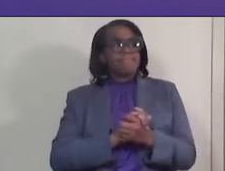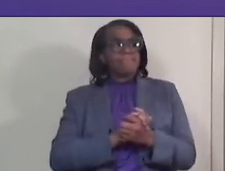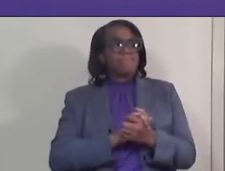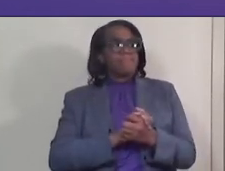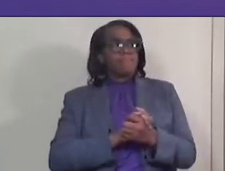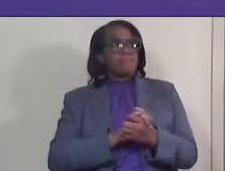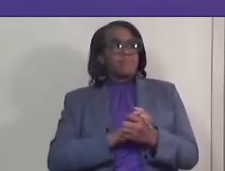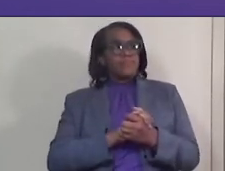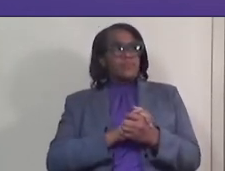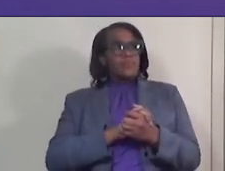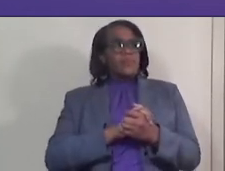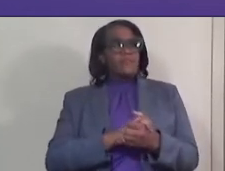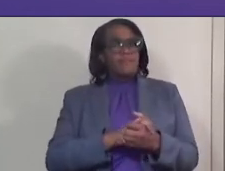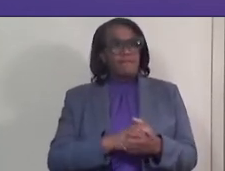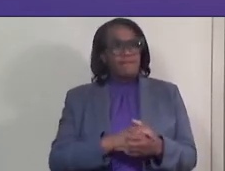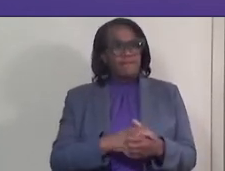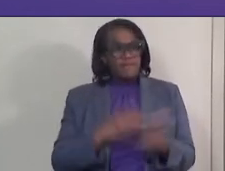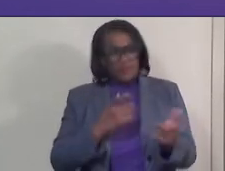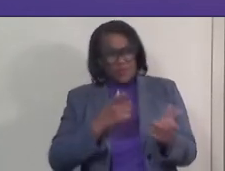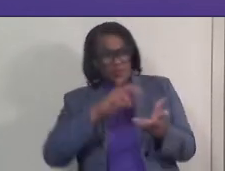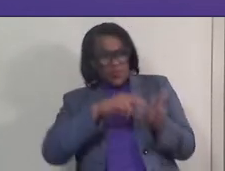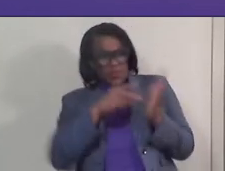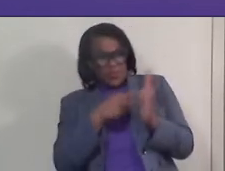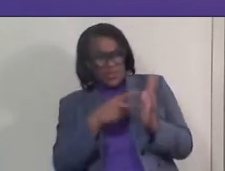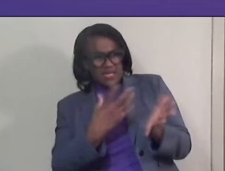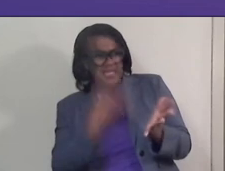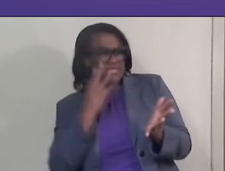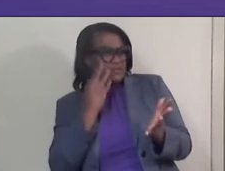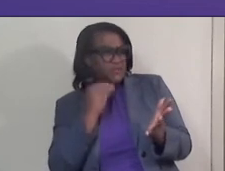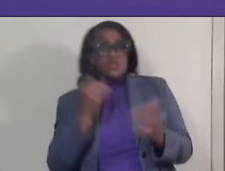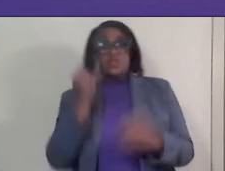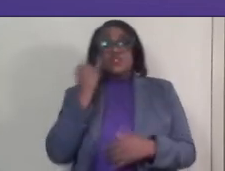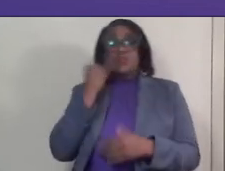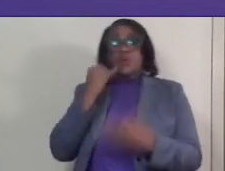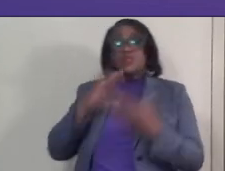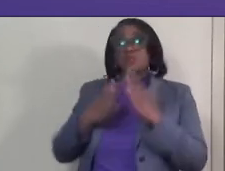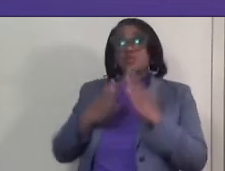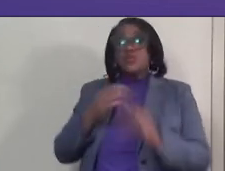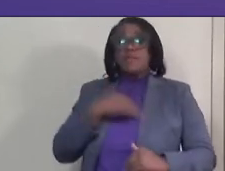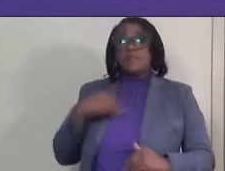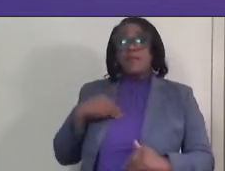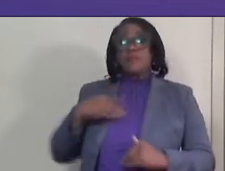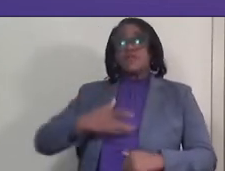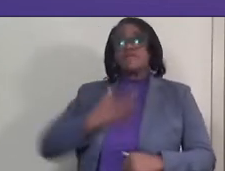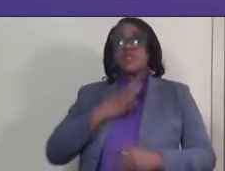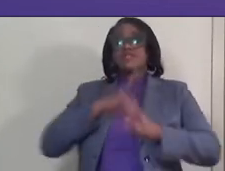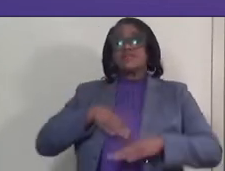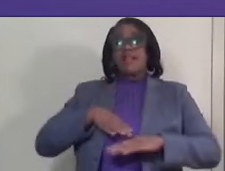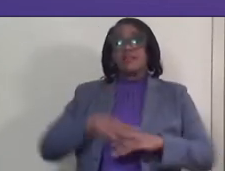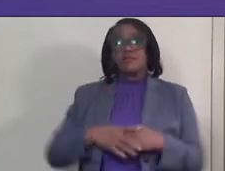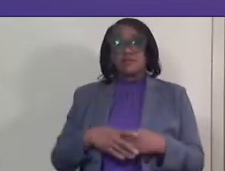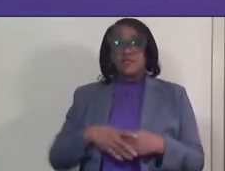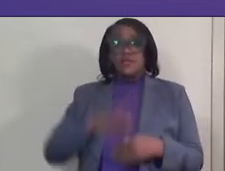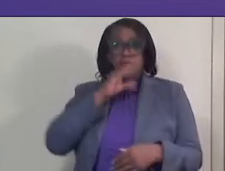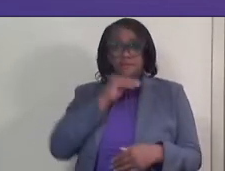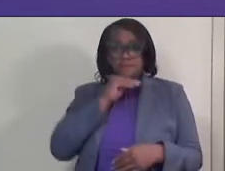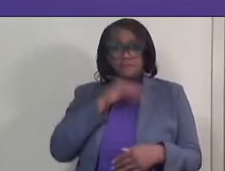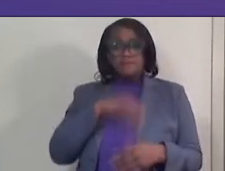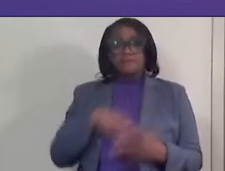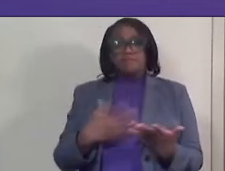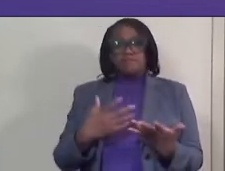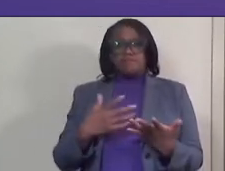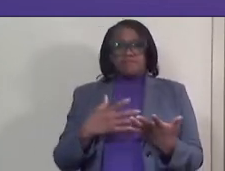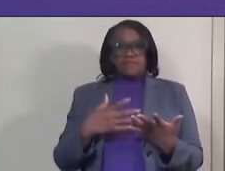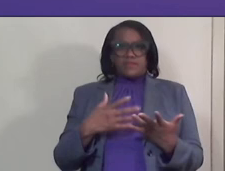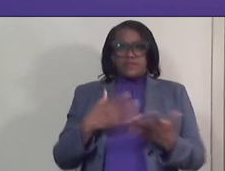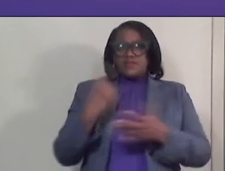past unpleasant experiences? So I think if there's community members that have felt silenced by forces within the community or